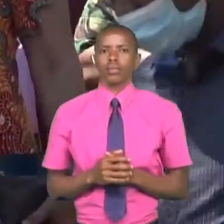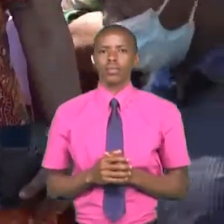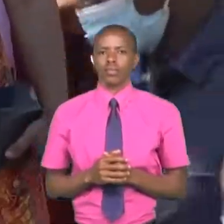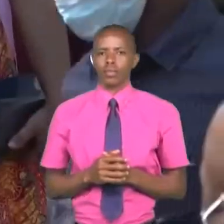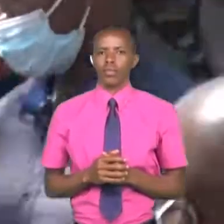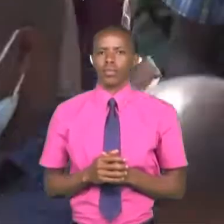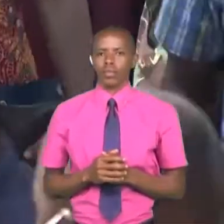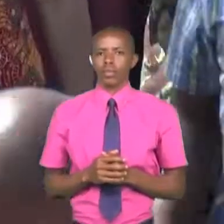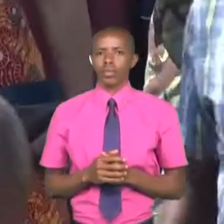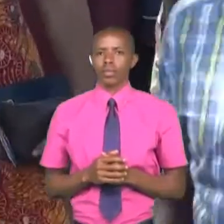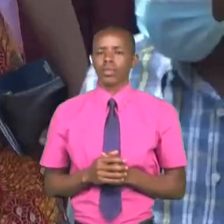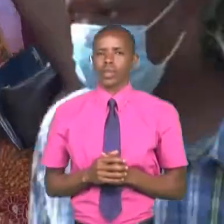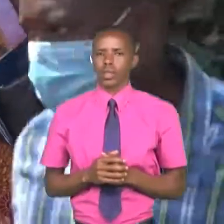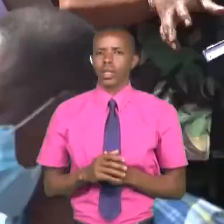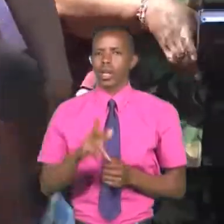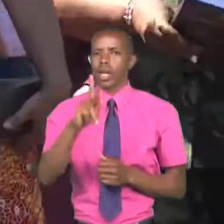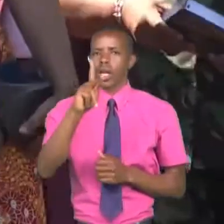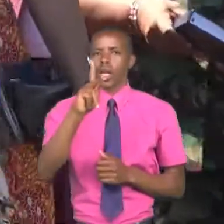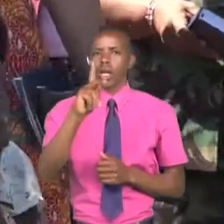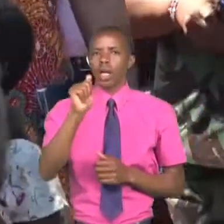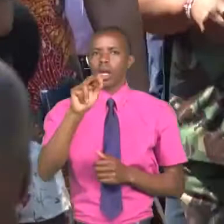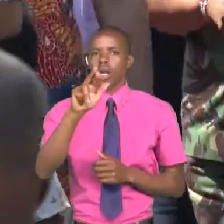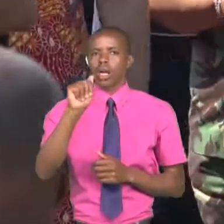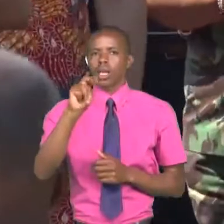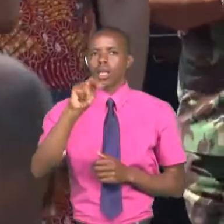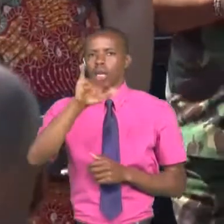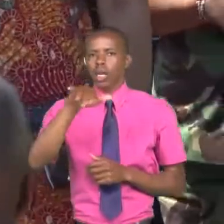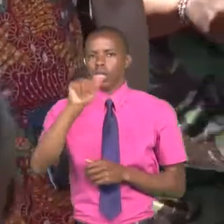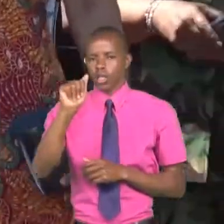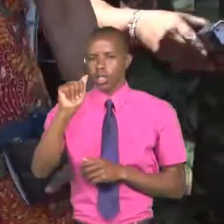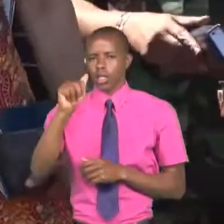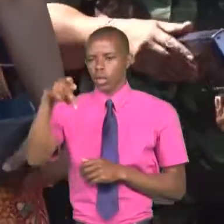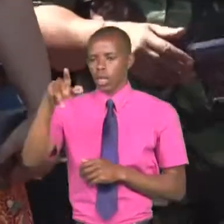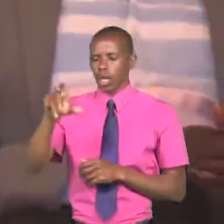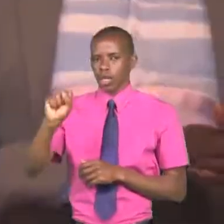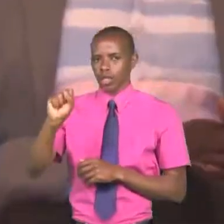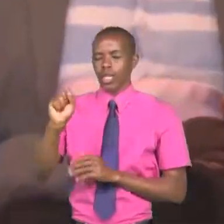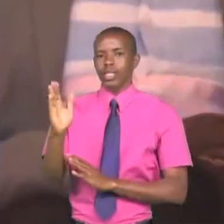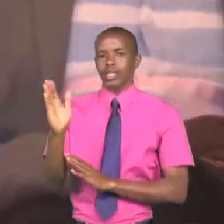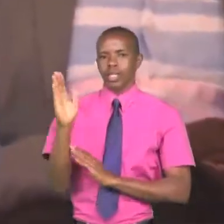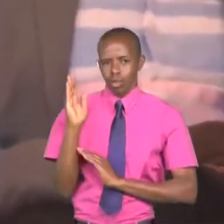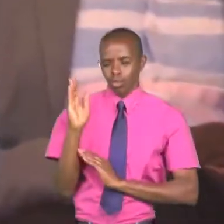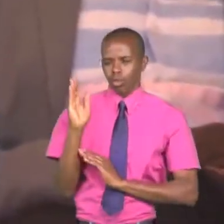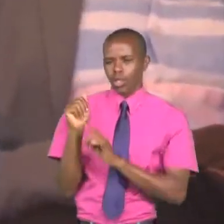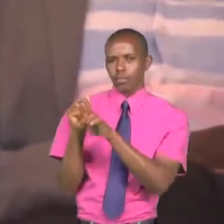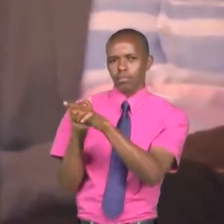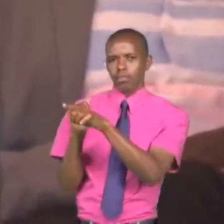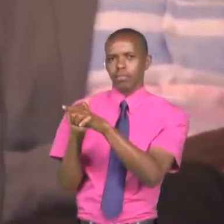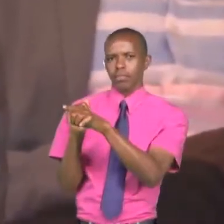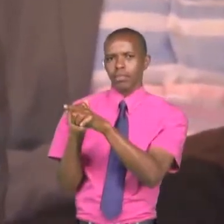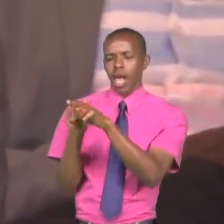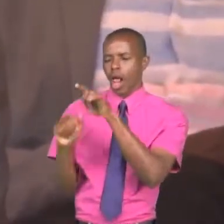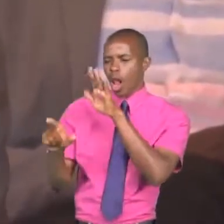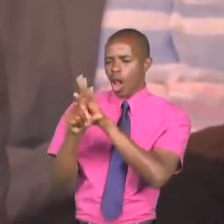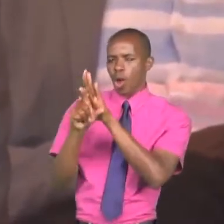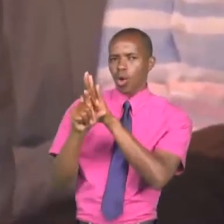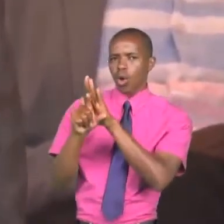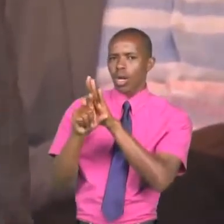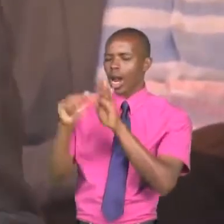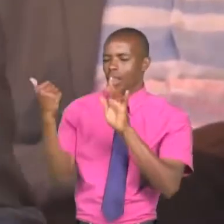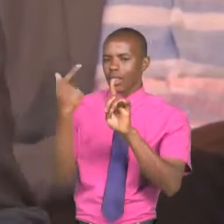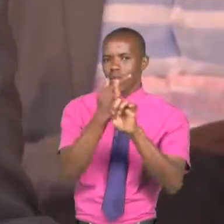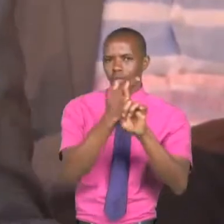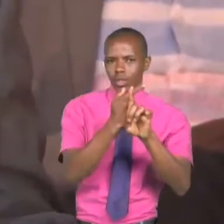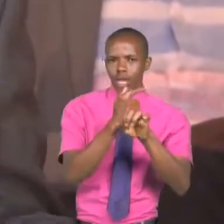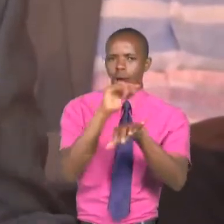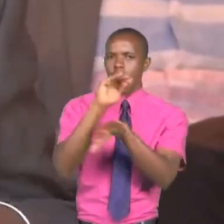According to Kibecho, the protocols will spell the red lines towards inflammatory public utterances and the illegal gangs, among others. He